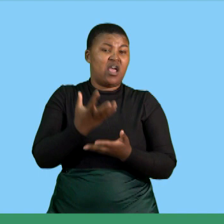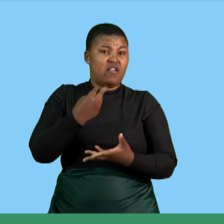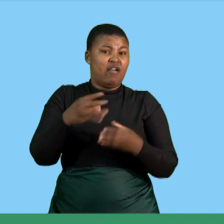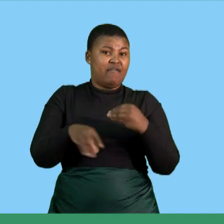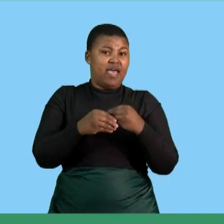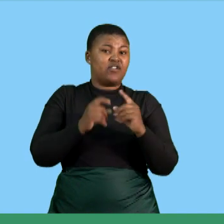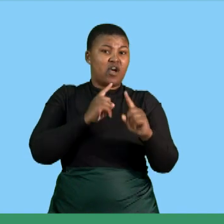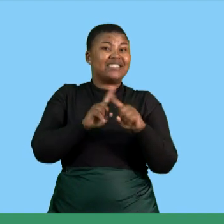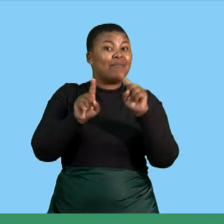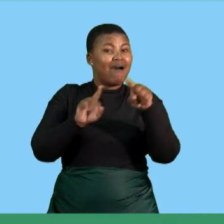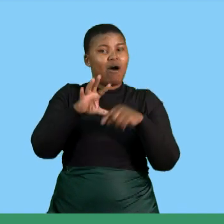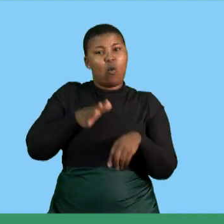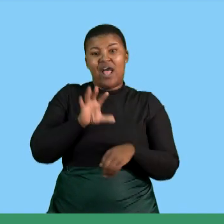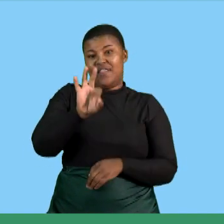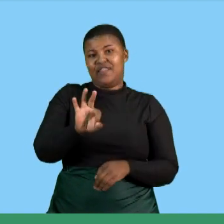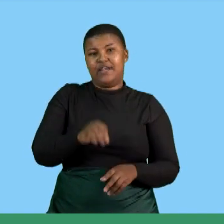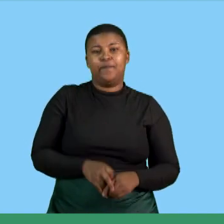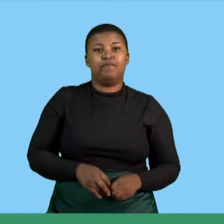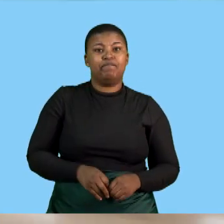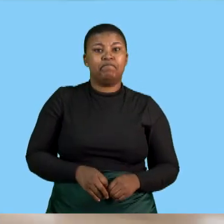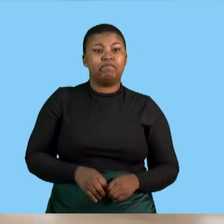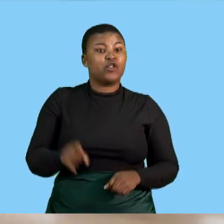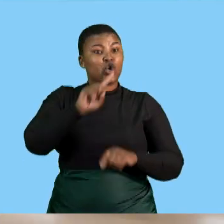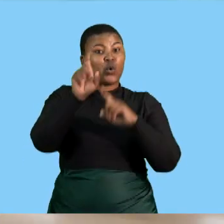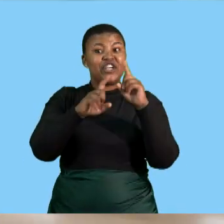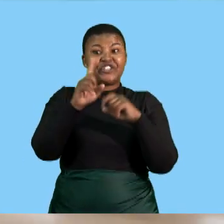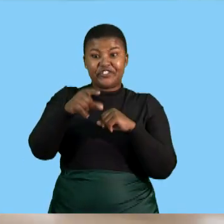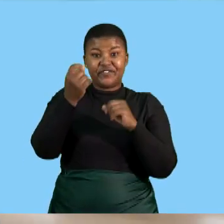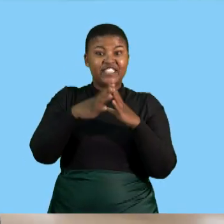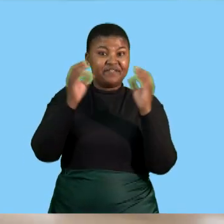this answer. And that is it for our practice